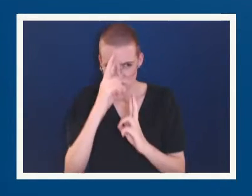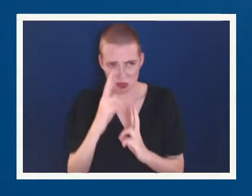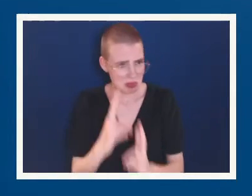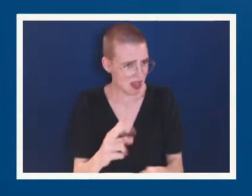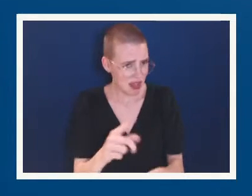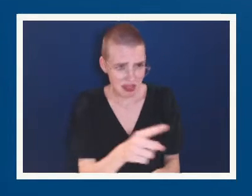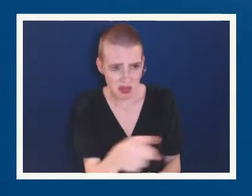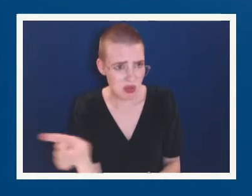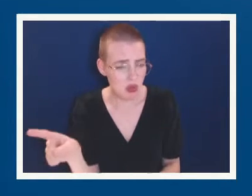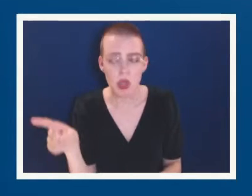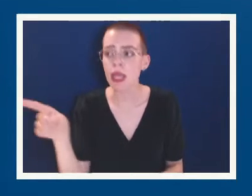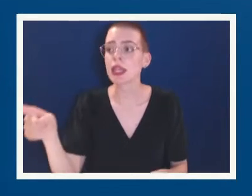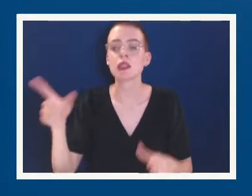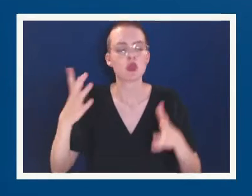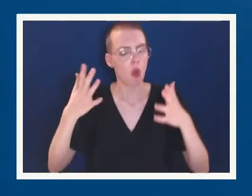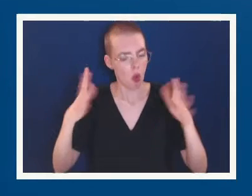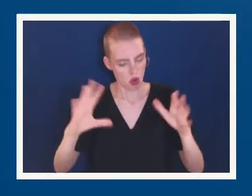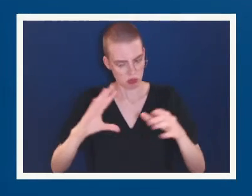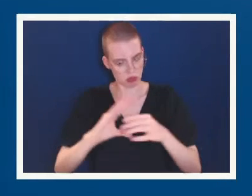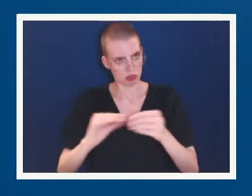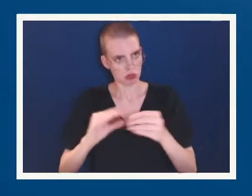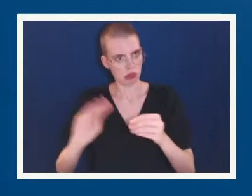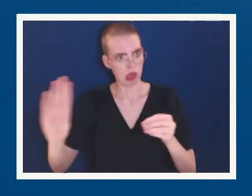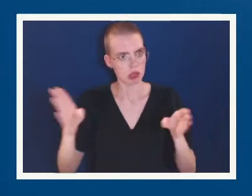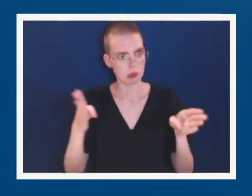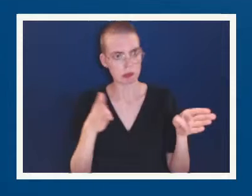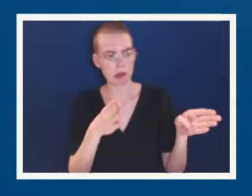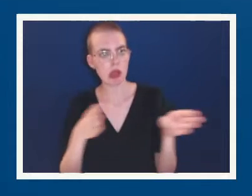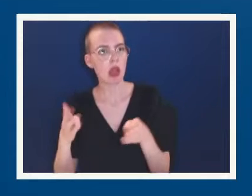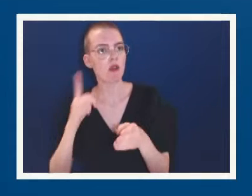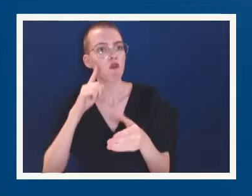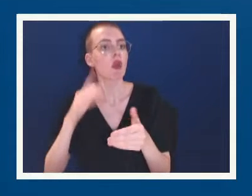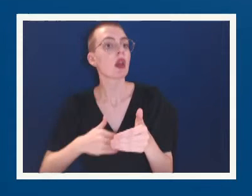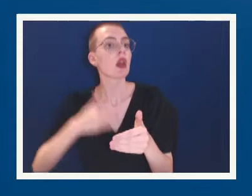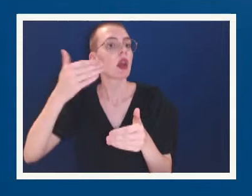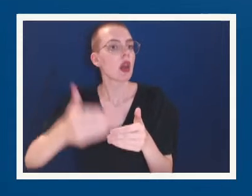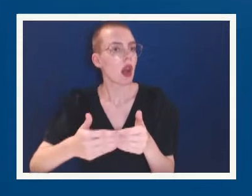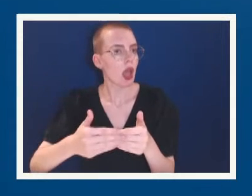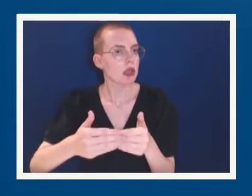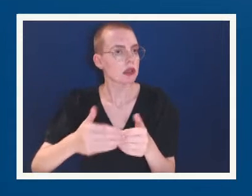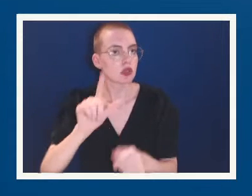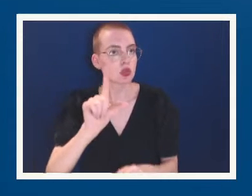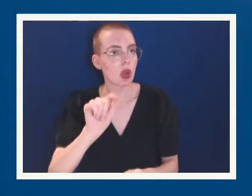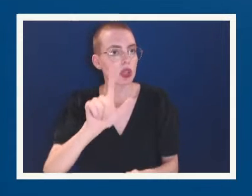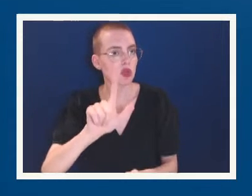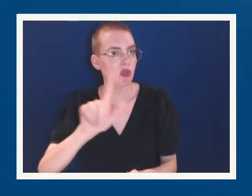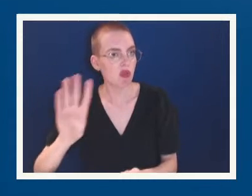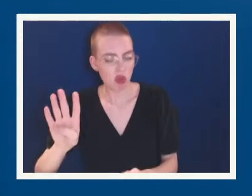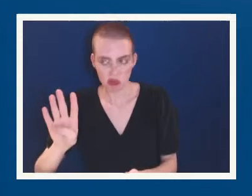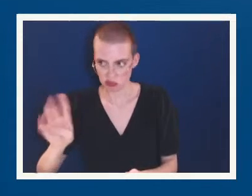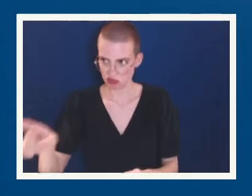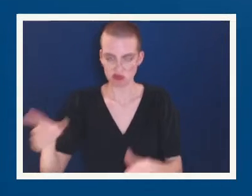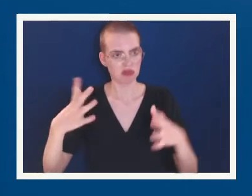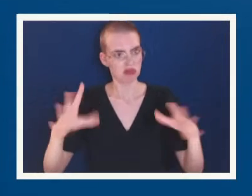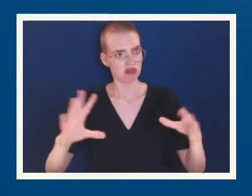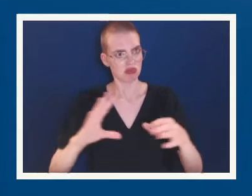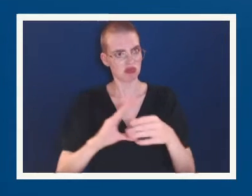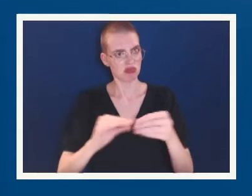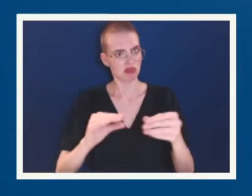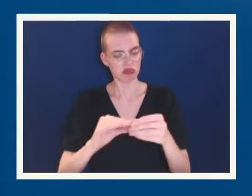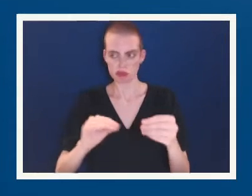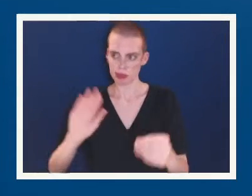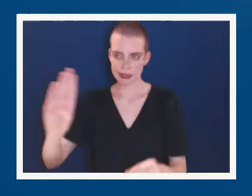already told us what he plans to do the next time in 2024. He has said he's going to use his power as